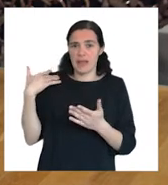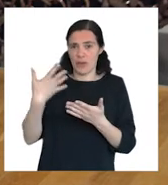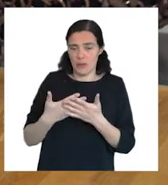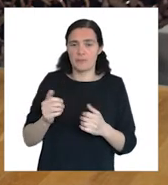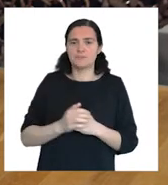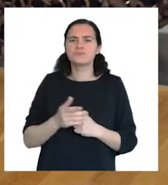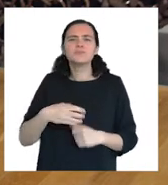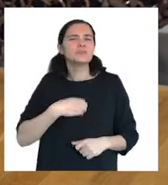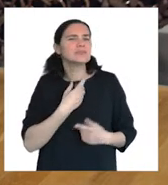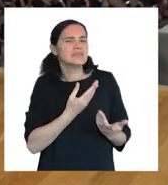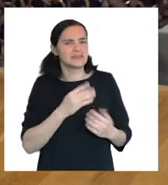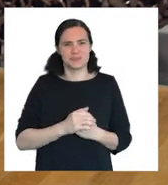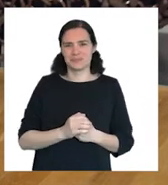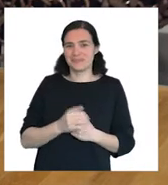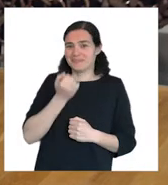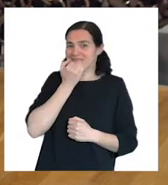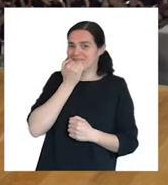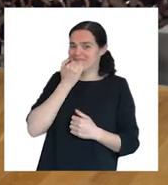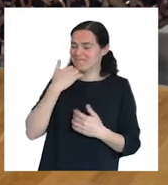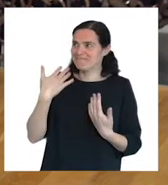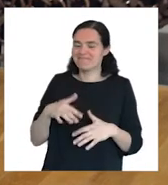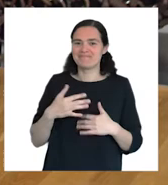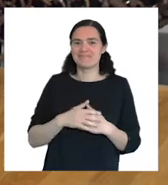so far. So, how do you feel about that?